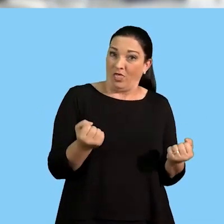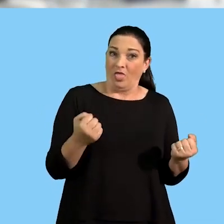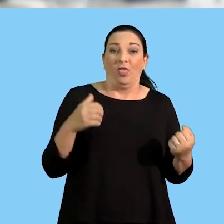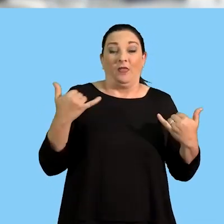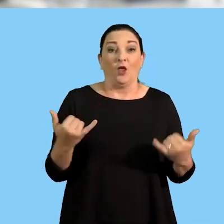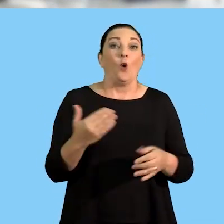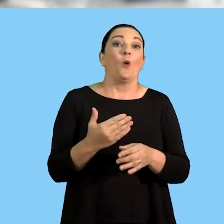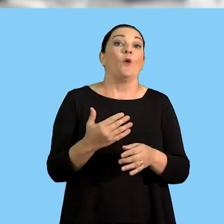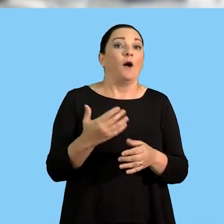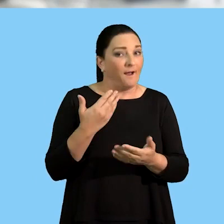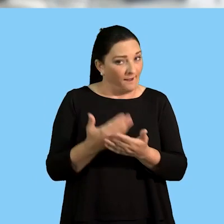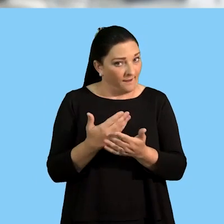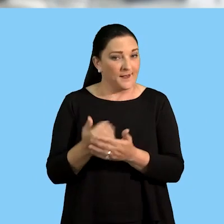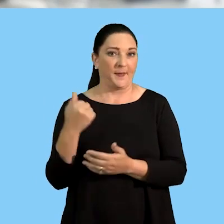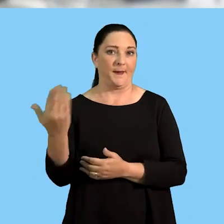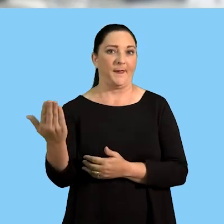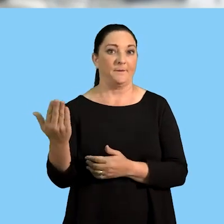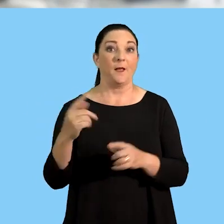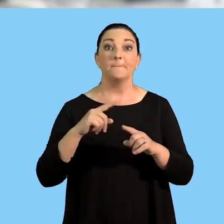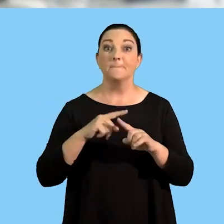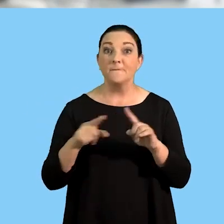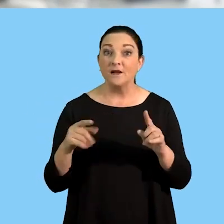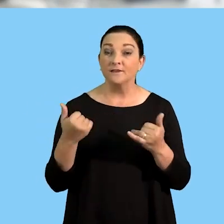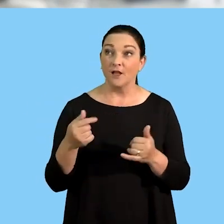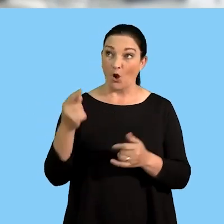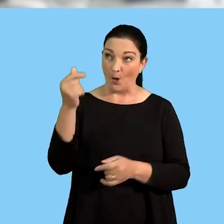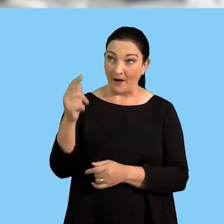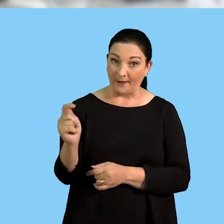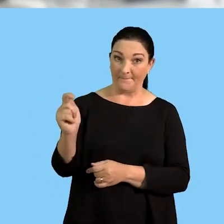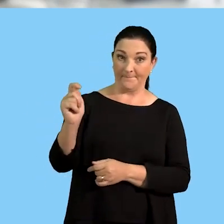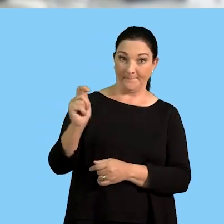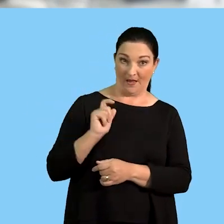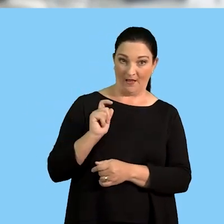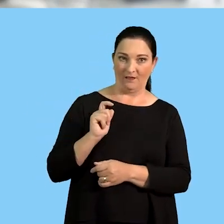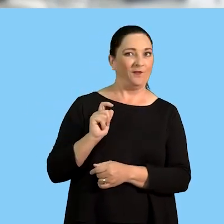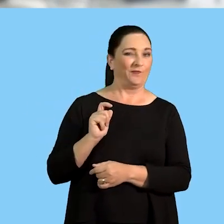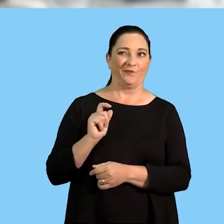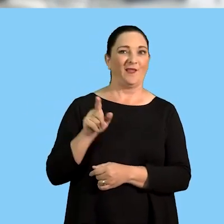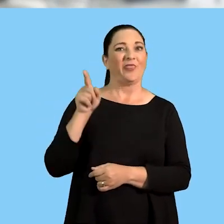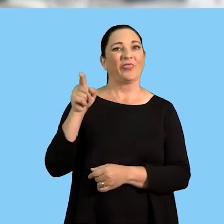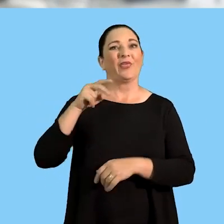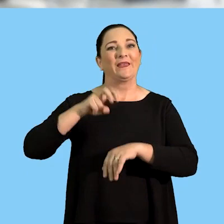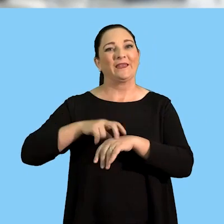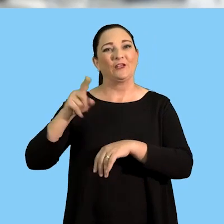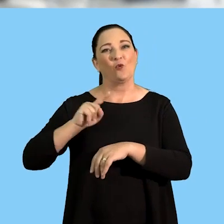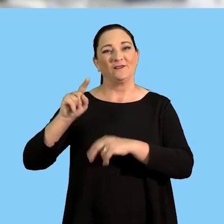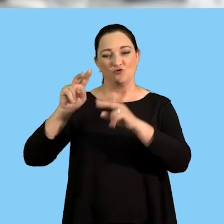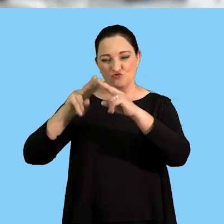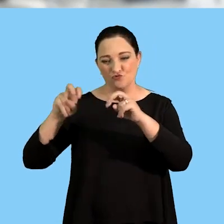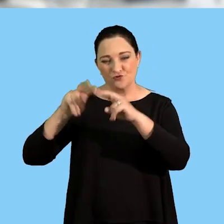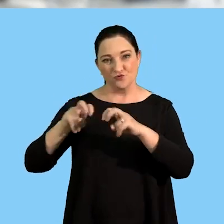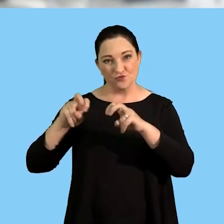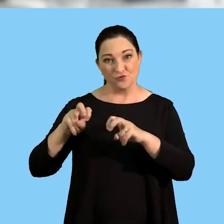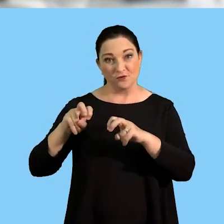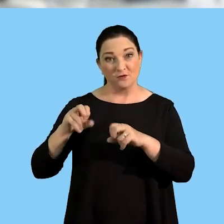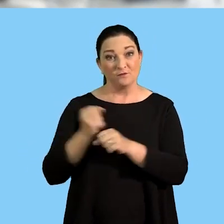working. Now, before the Health and Safety Act can compensate me, they need to conduct their own research to